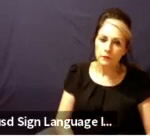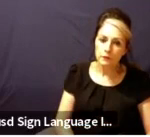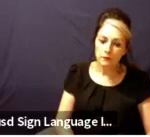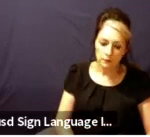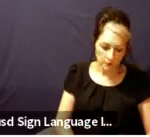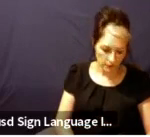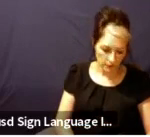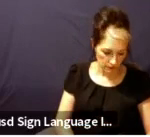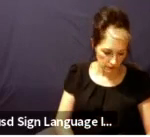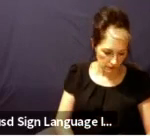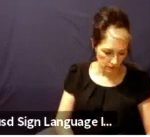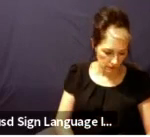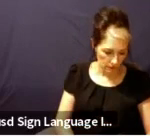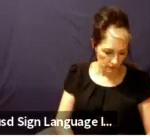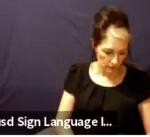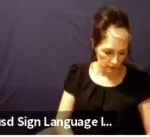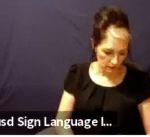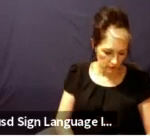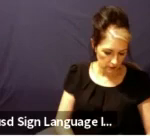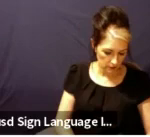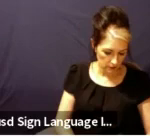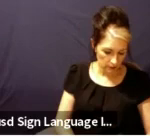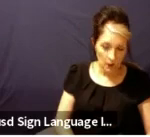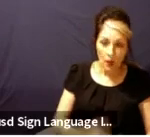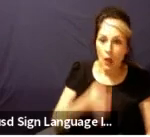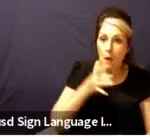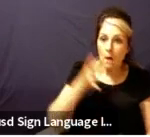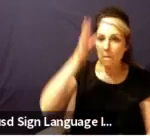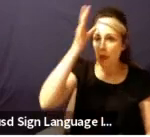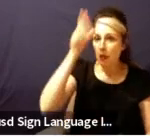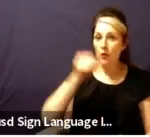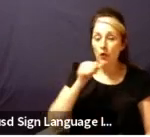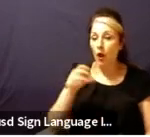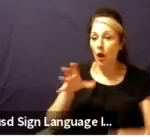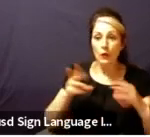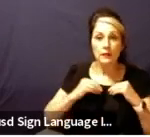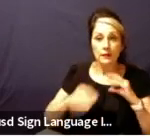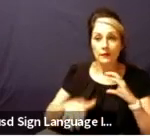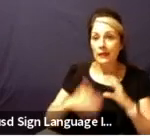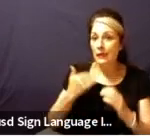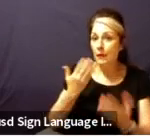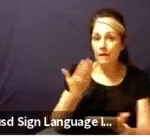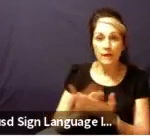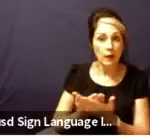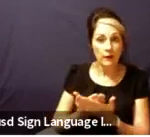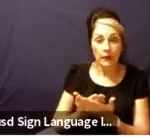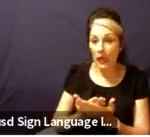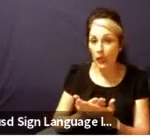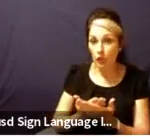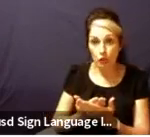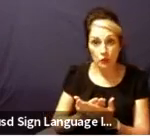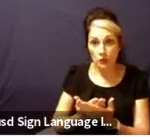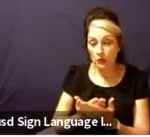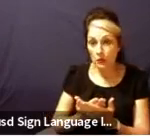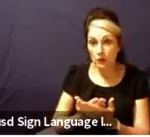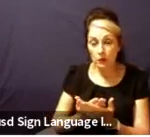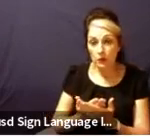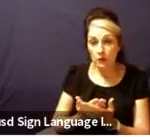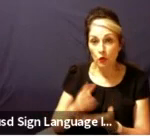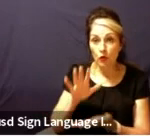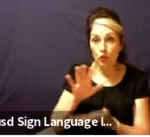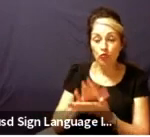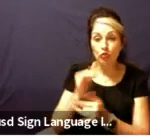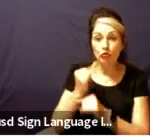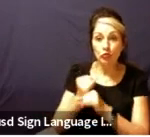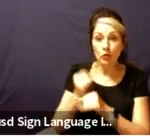The parent who did not receive the email verification said the school site